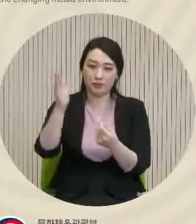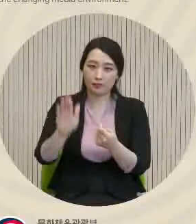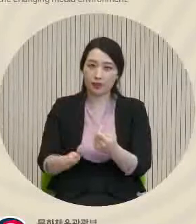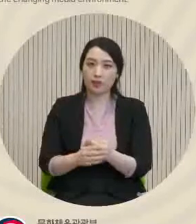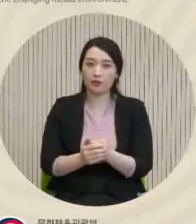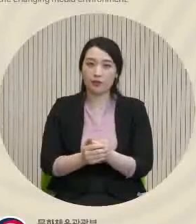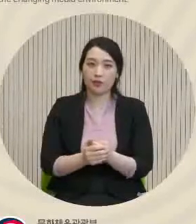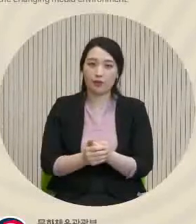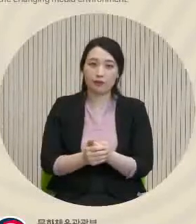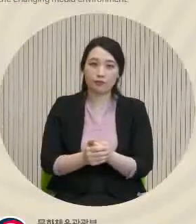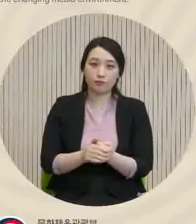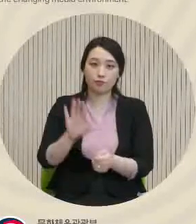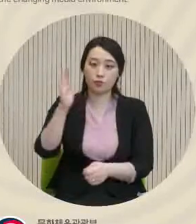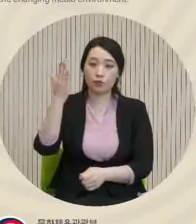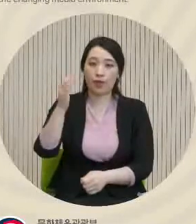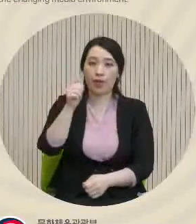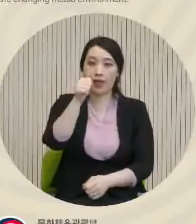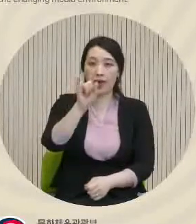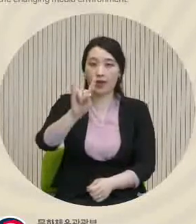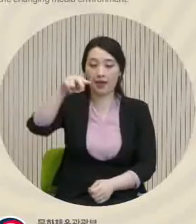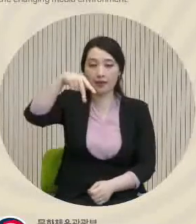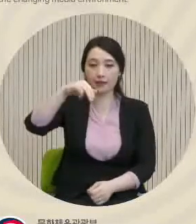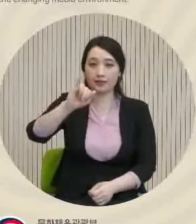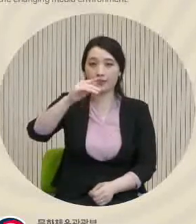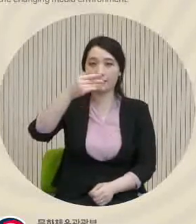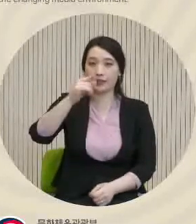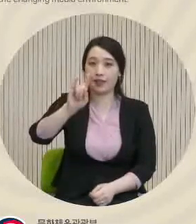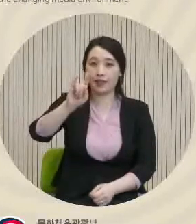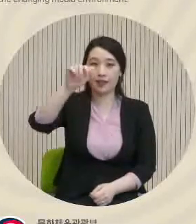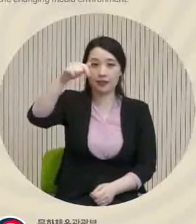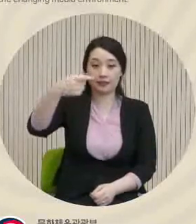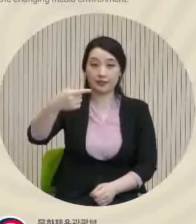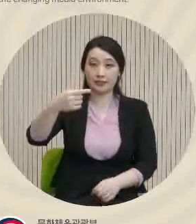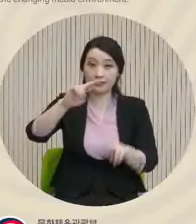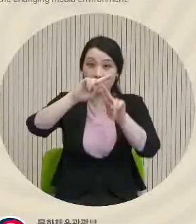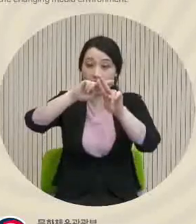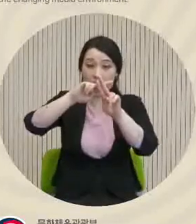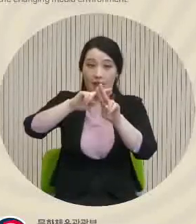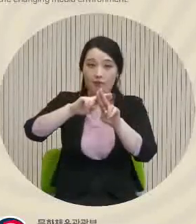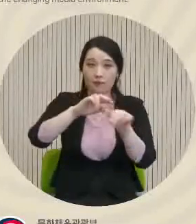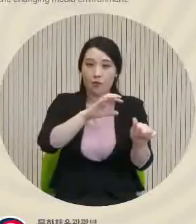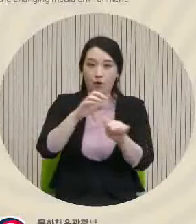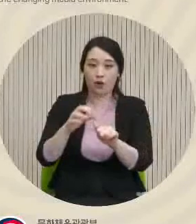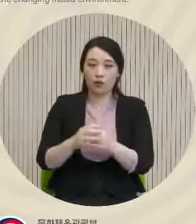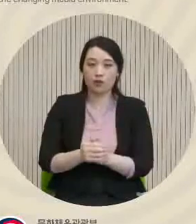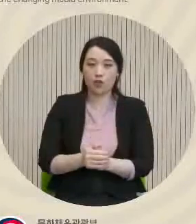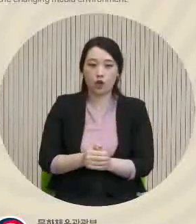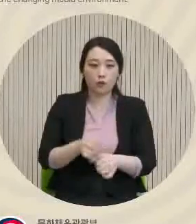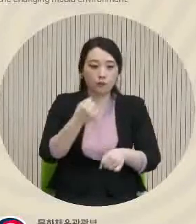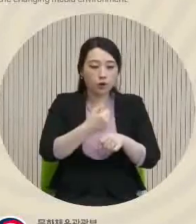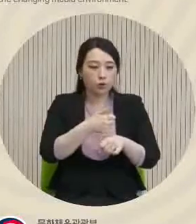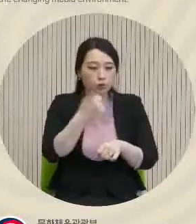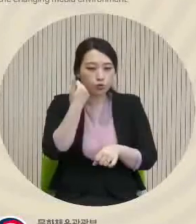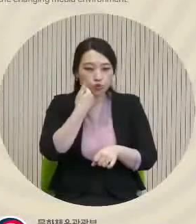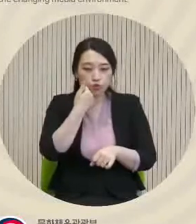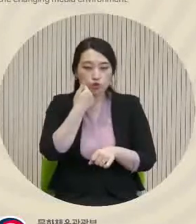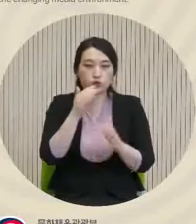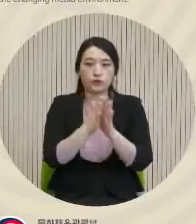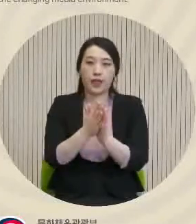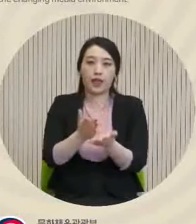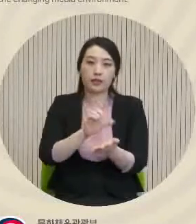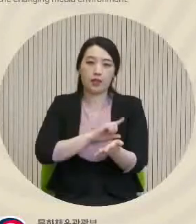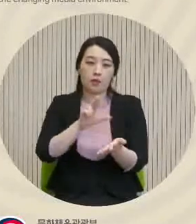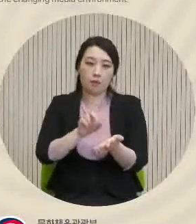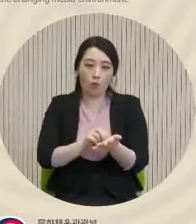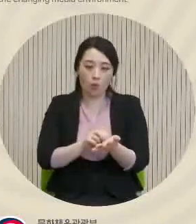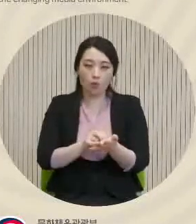books activities, but it used the hashtag function that is used in social media. So the writers